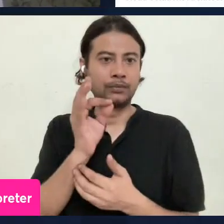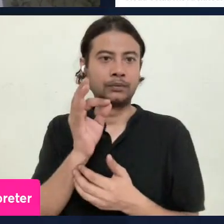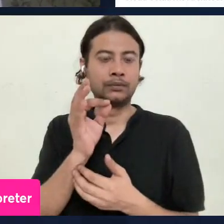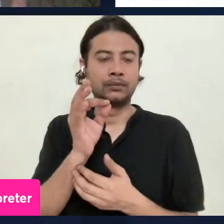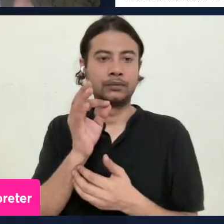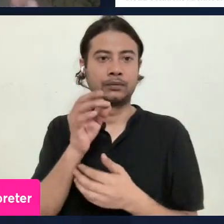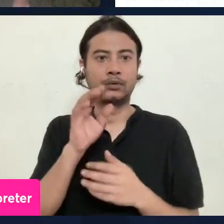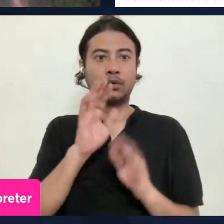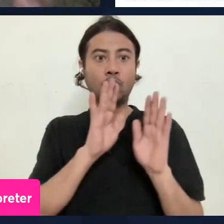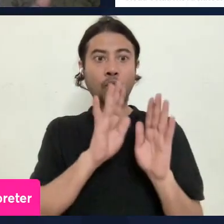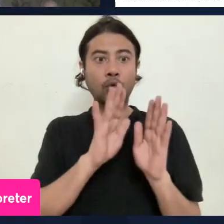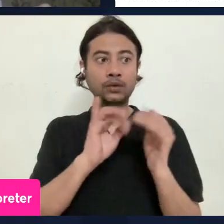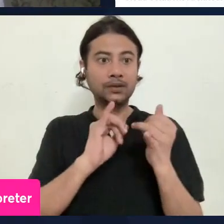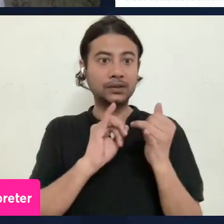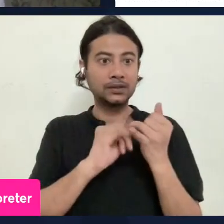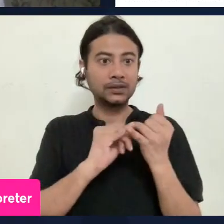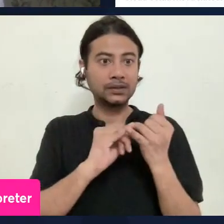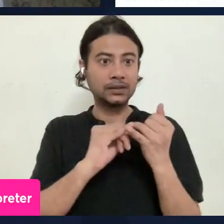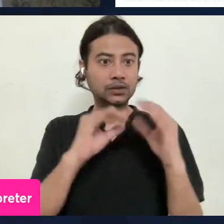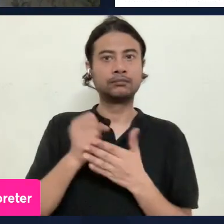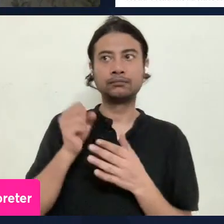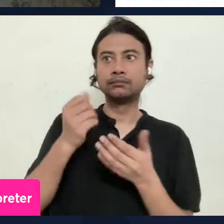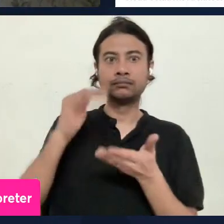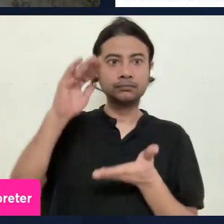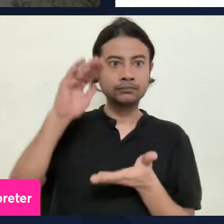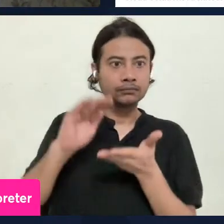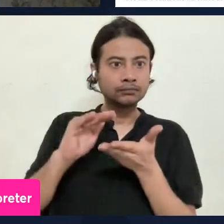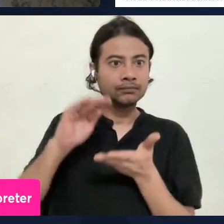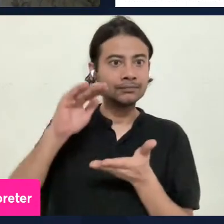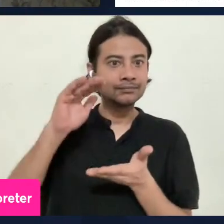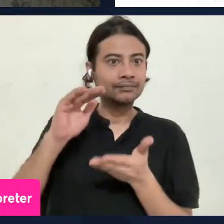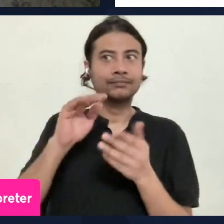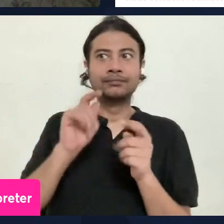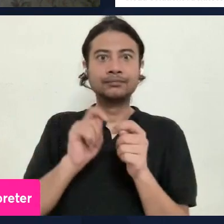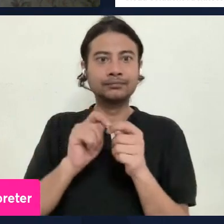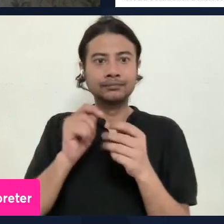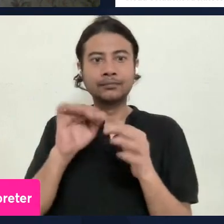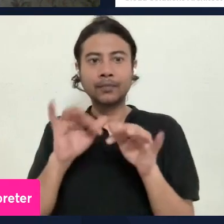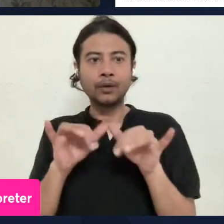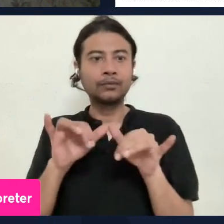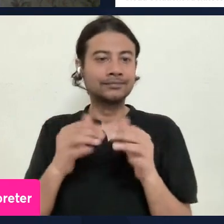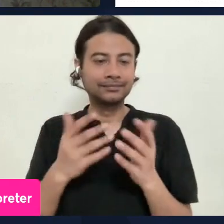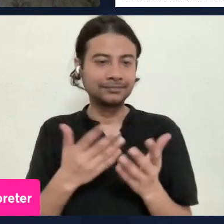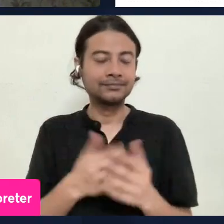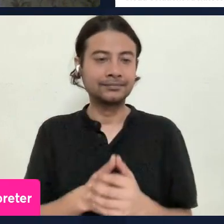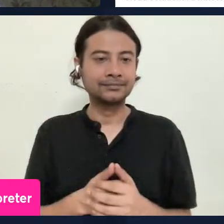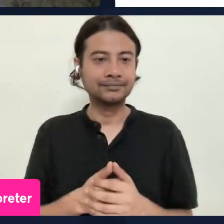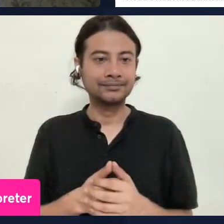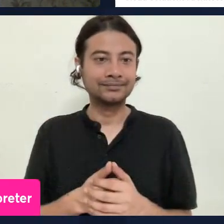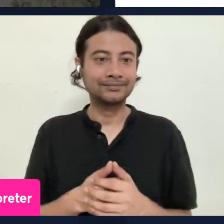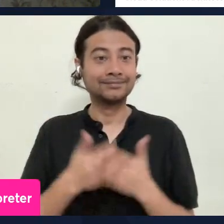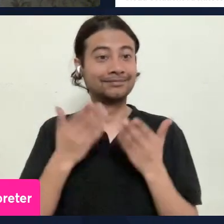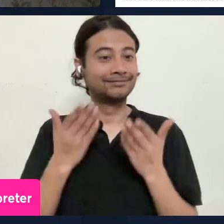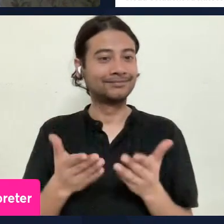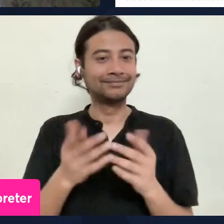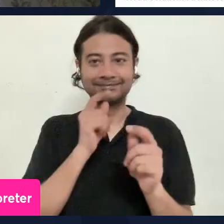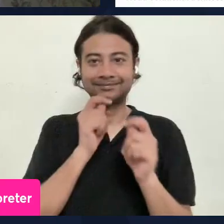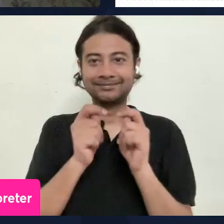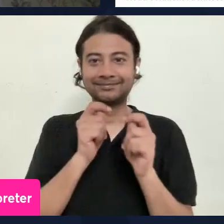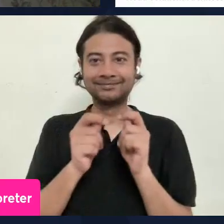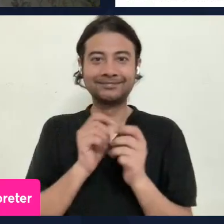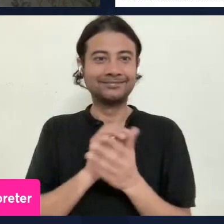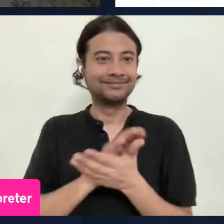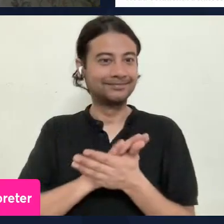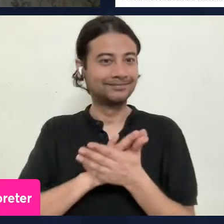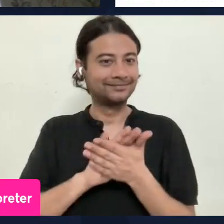general. I'm talking about it typically depends on you. That we have come to the end of the podcast, and as usual, Anthony, it's